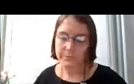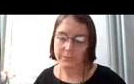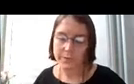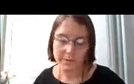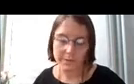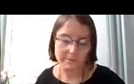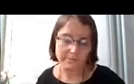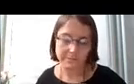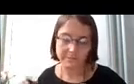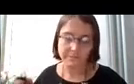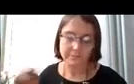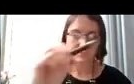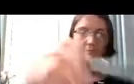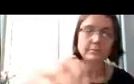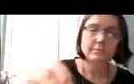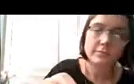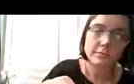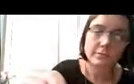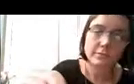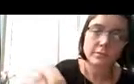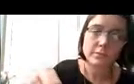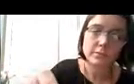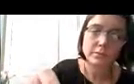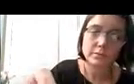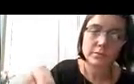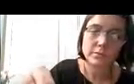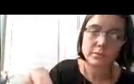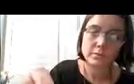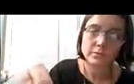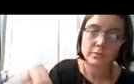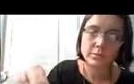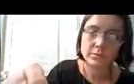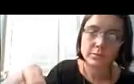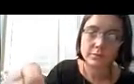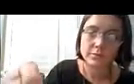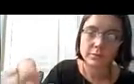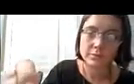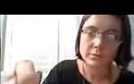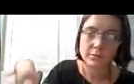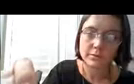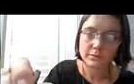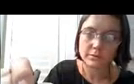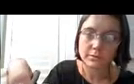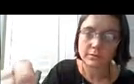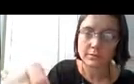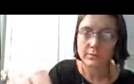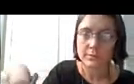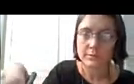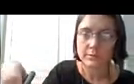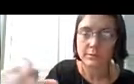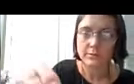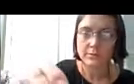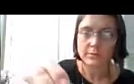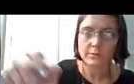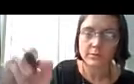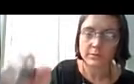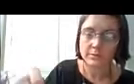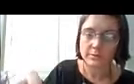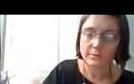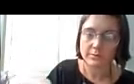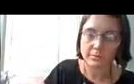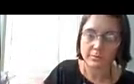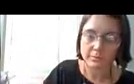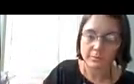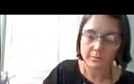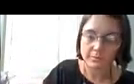Could be different trends that are happening. So some sectors or industries could be really growing,